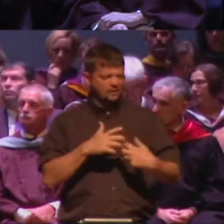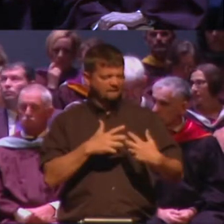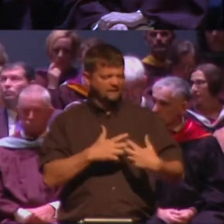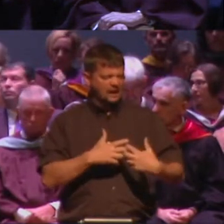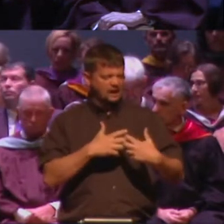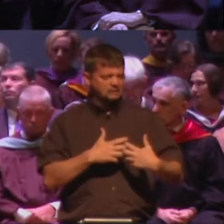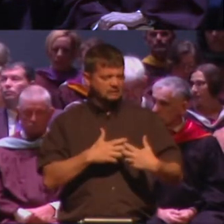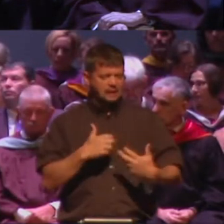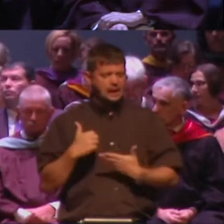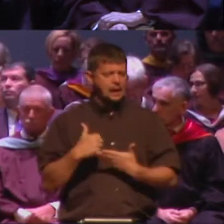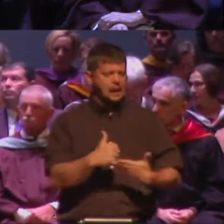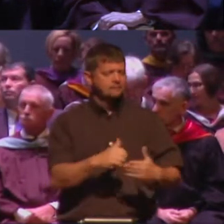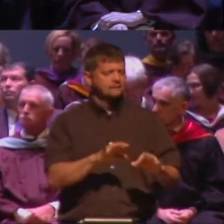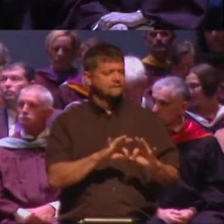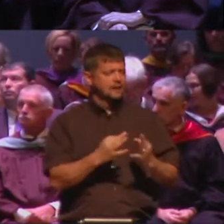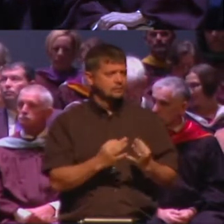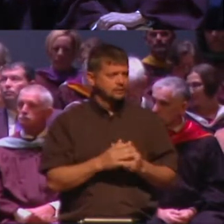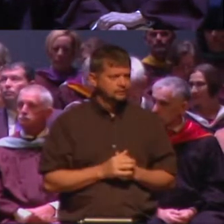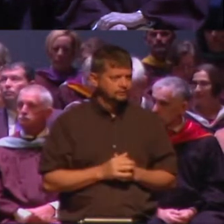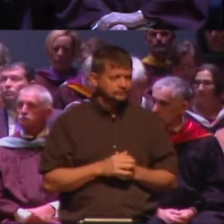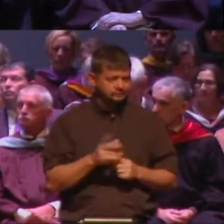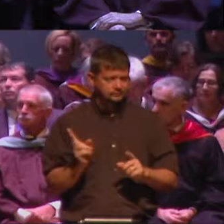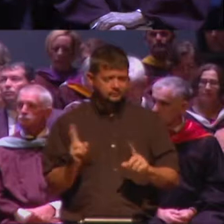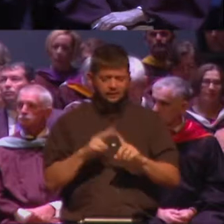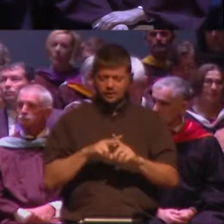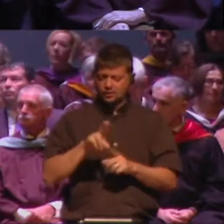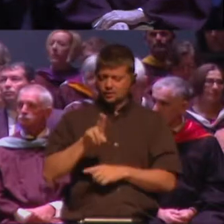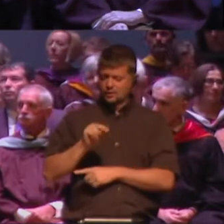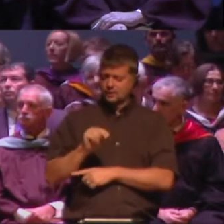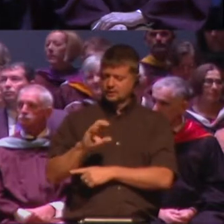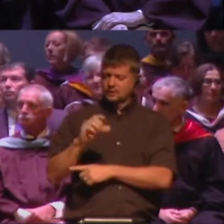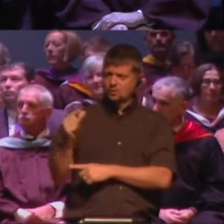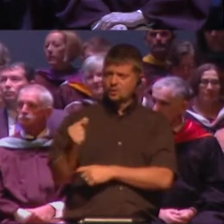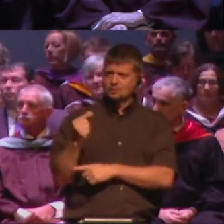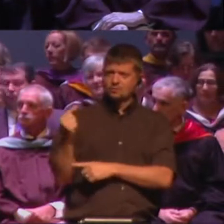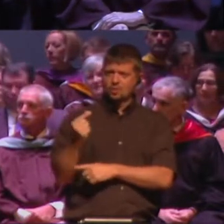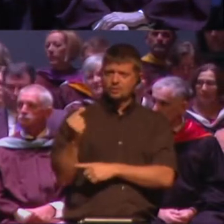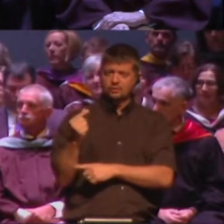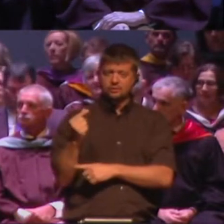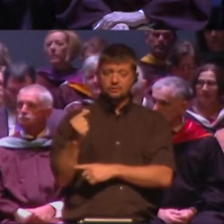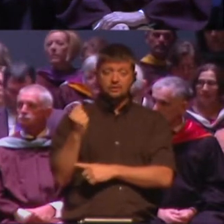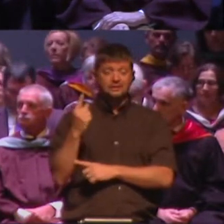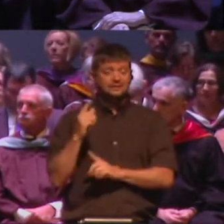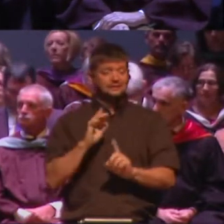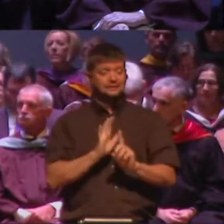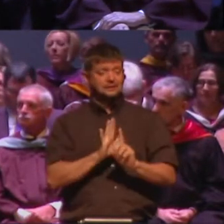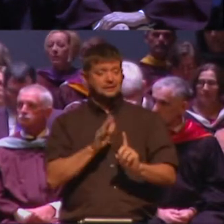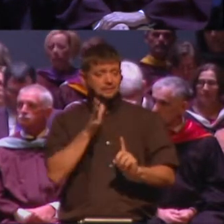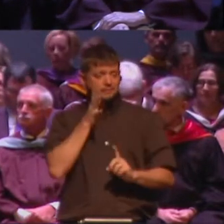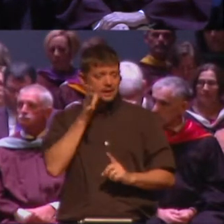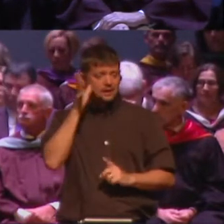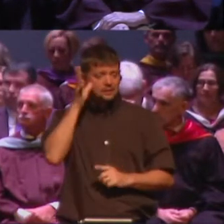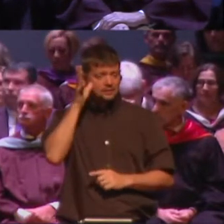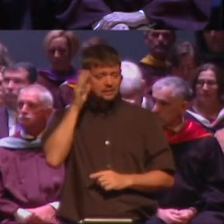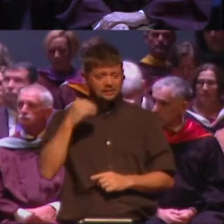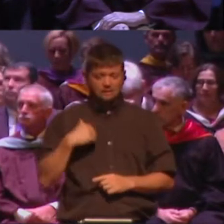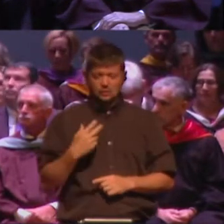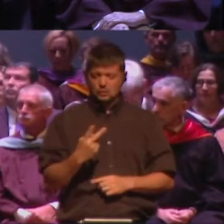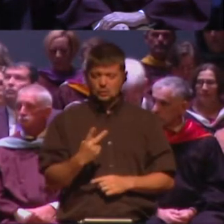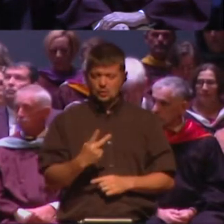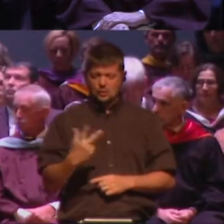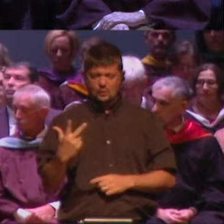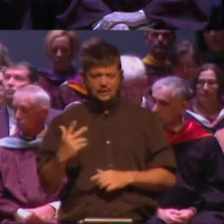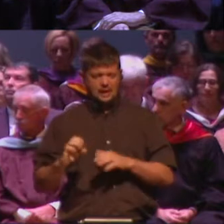his family. He has applied to UNC Greensboro. His parents do not have more than 2 or 3 years of